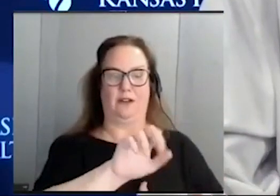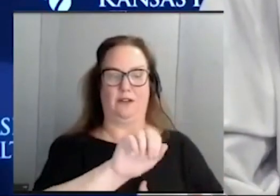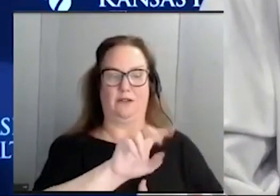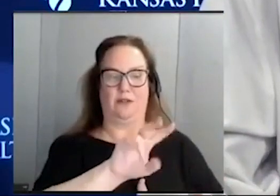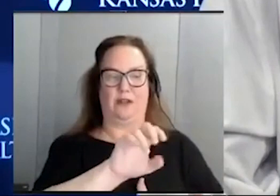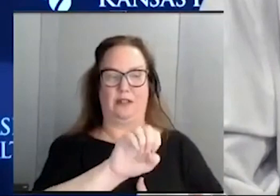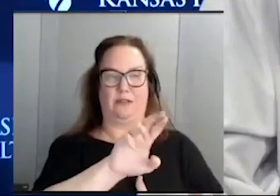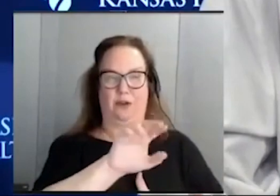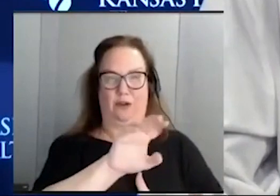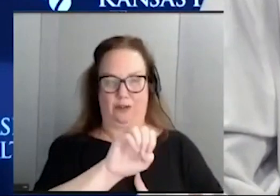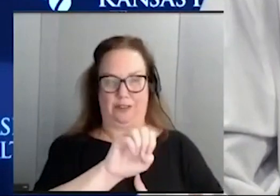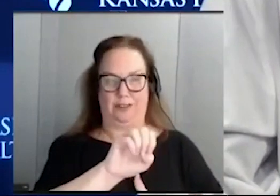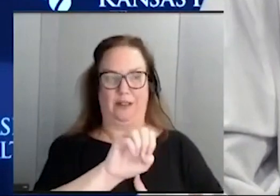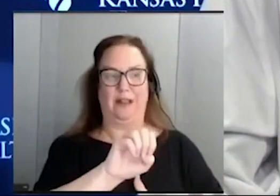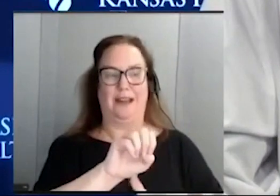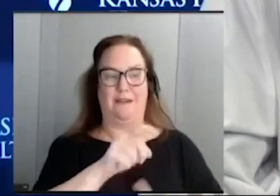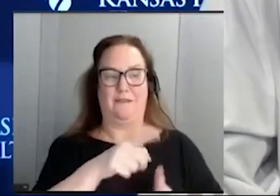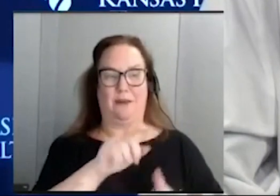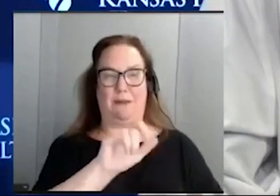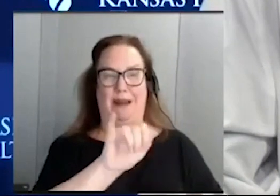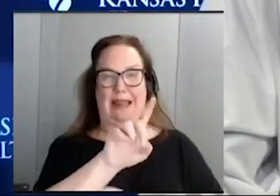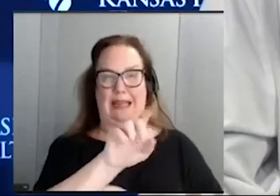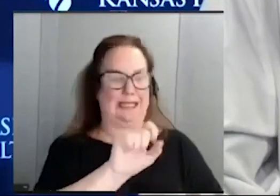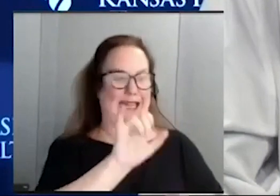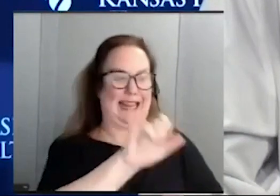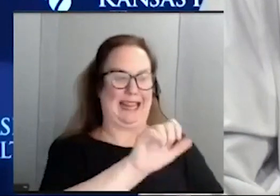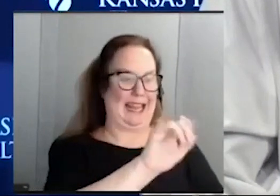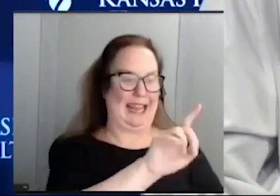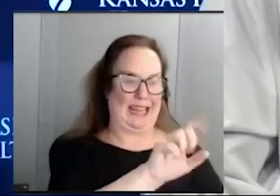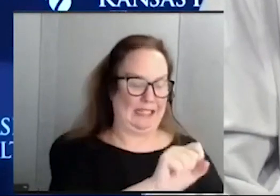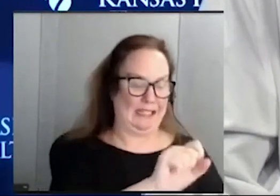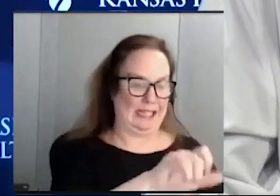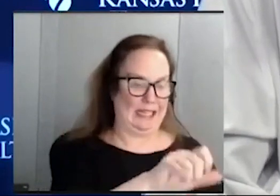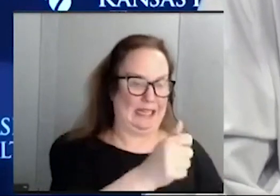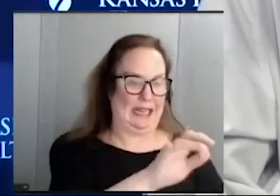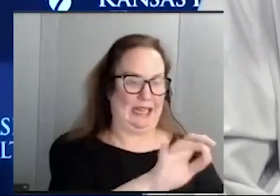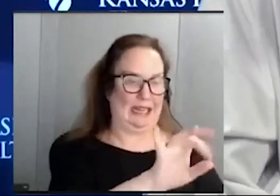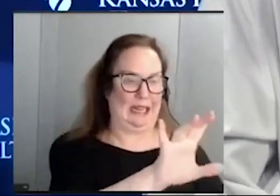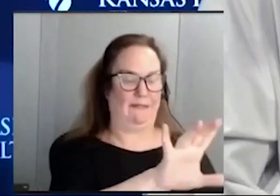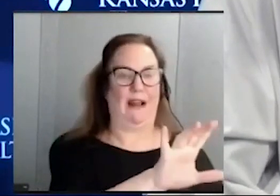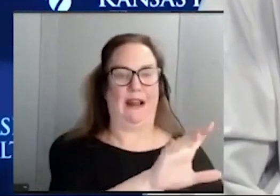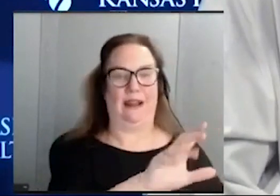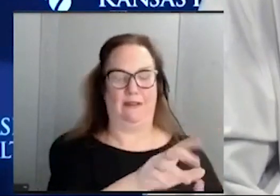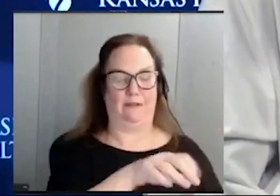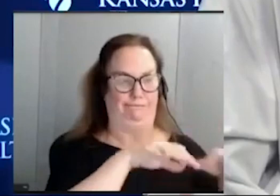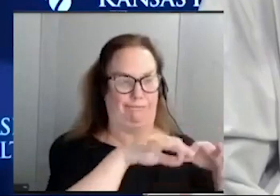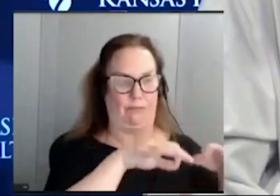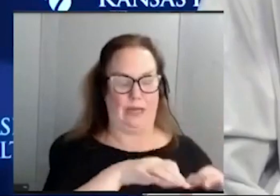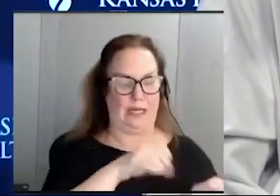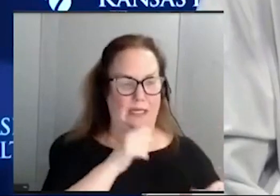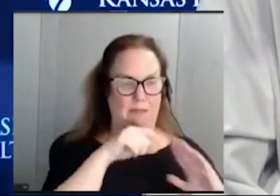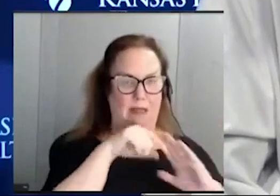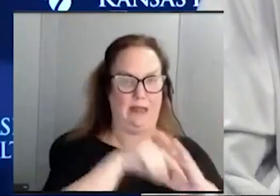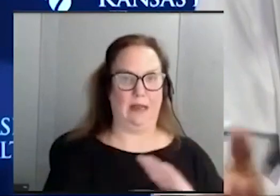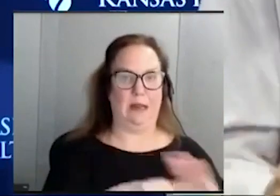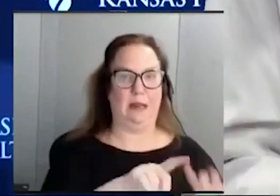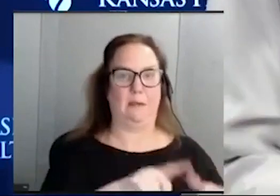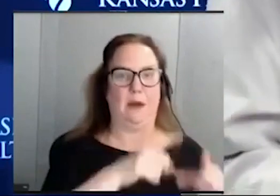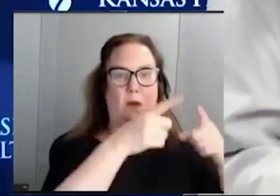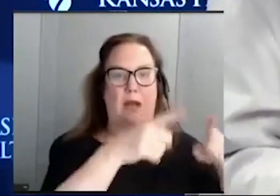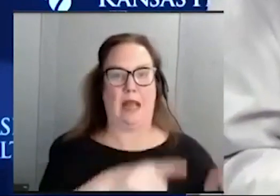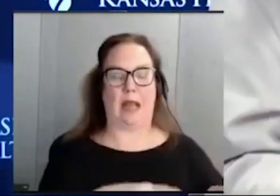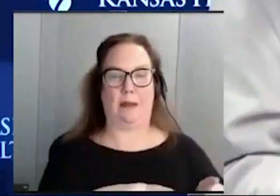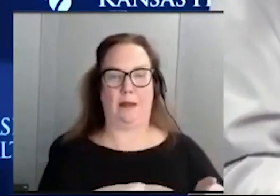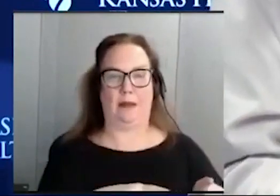AIDS. We hadn't even really described AIDS well back in '85. That goes back to the band played on. But then what happened, and so the